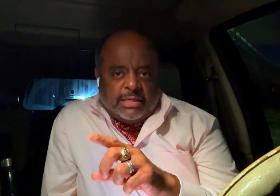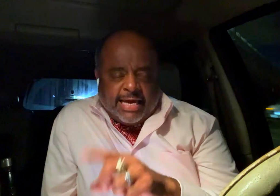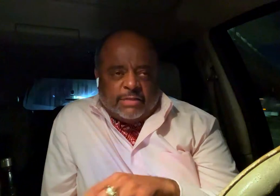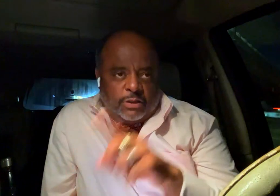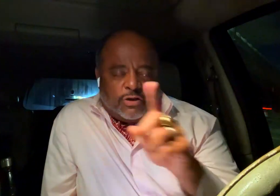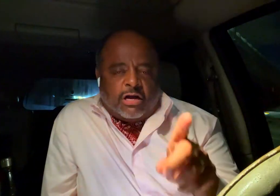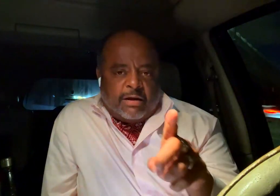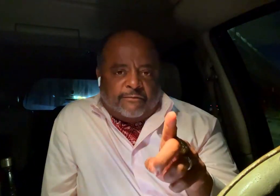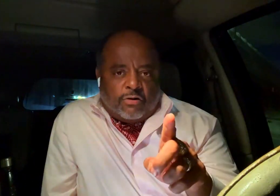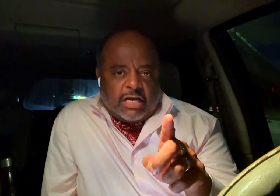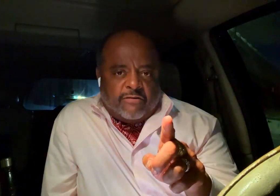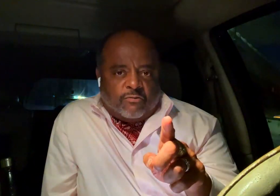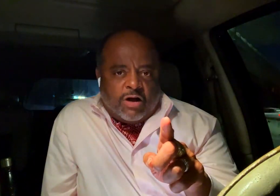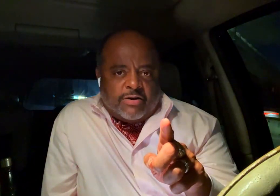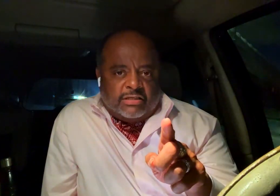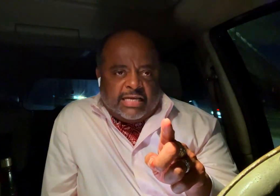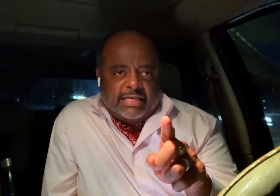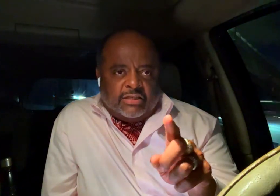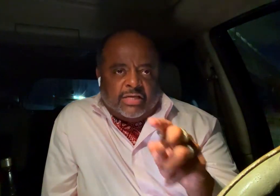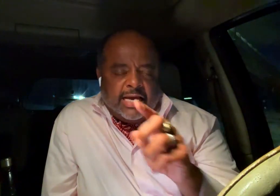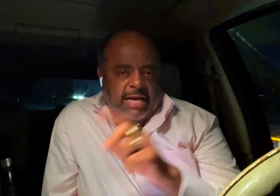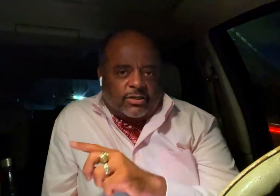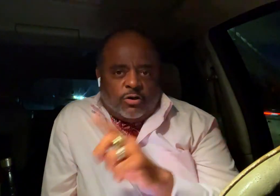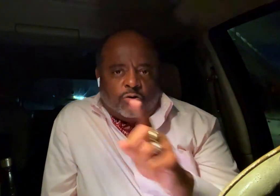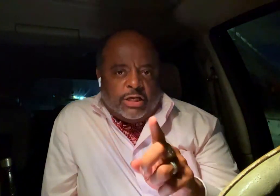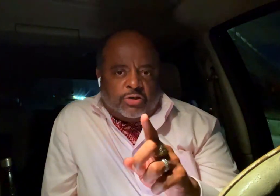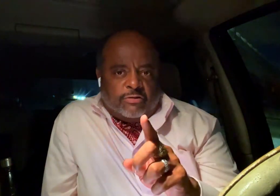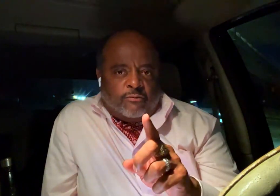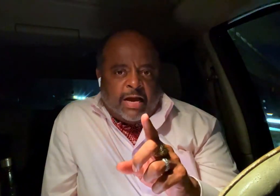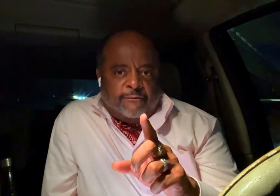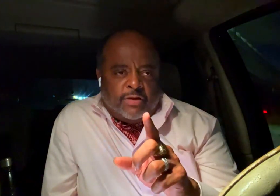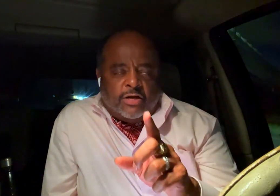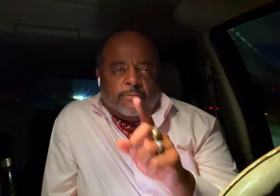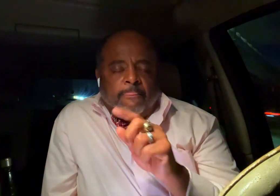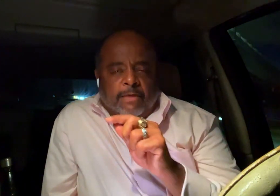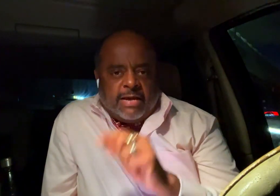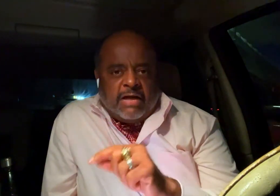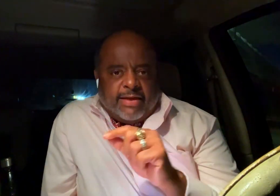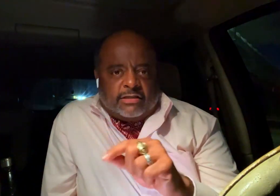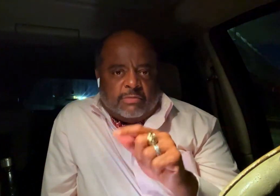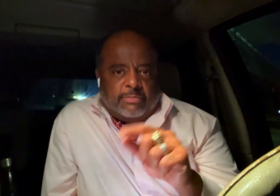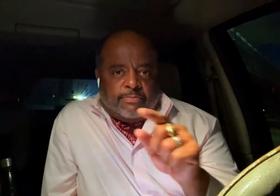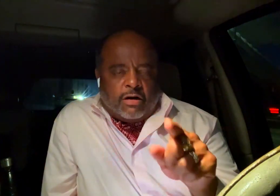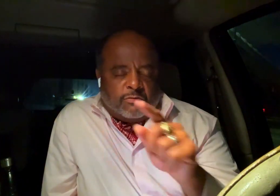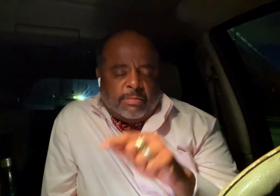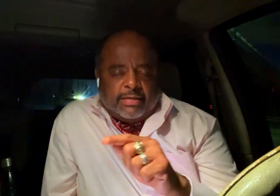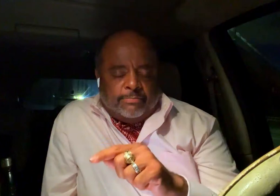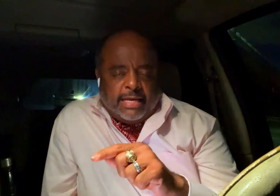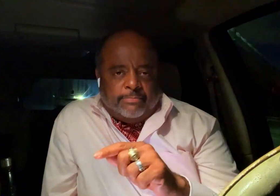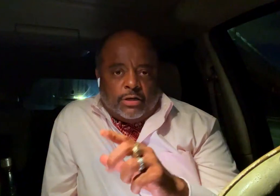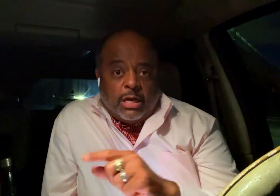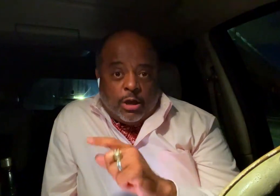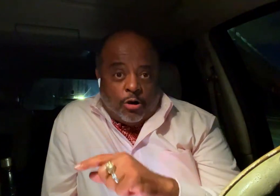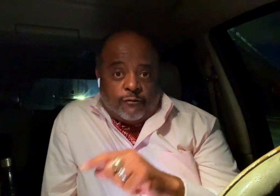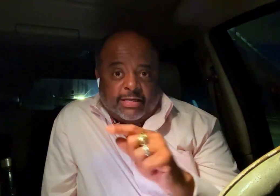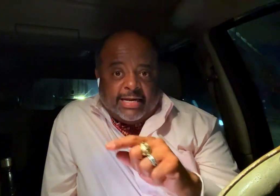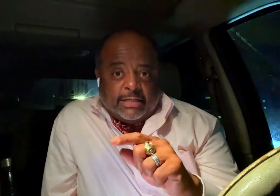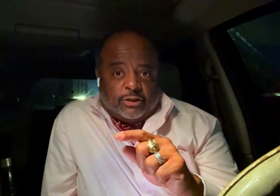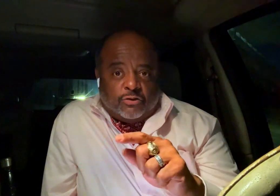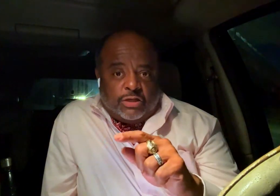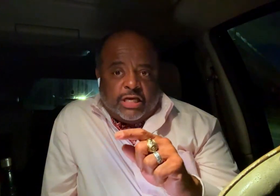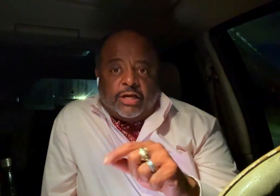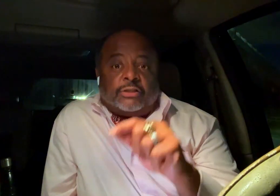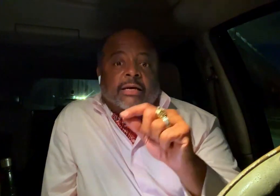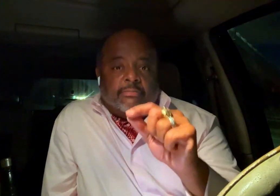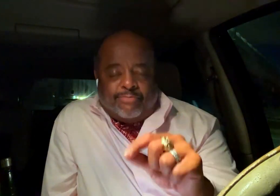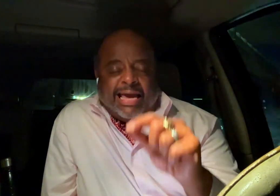Marilyn Mosby case. We're going to talk about Florida Governor Ron DeSantis and this whole issue of white fear and how that is going to be part of the Republican playbook over the